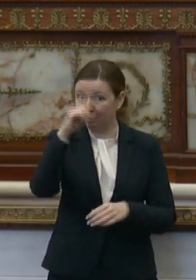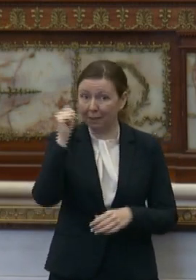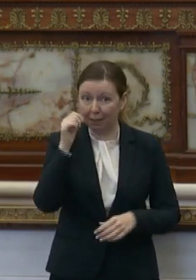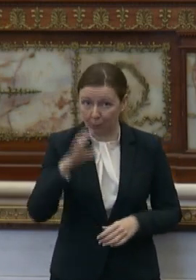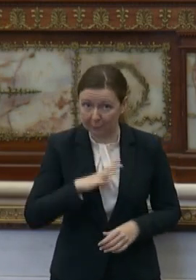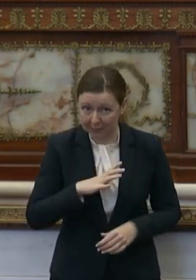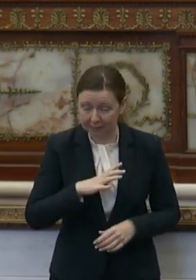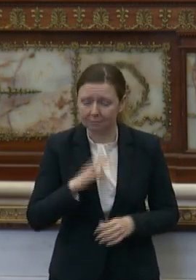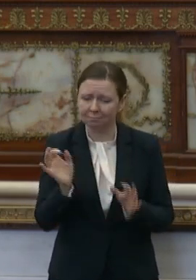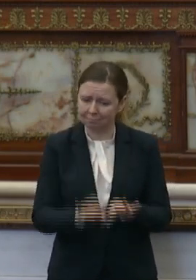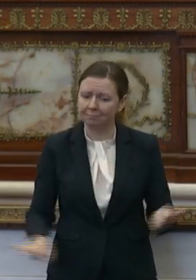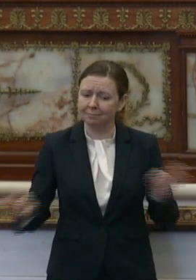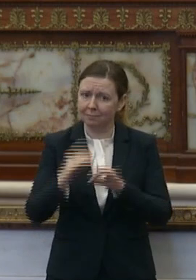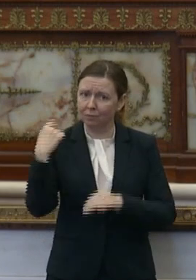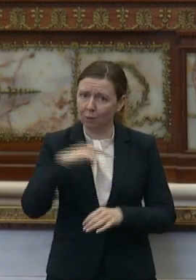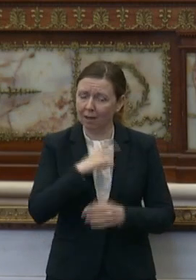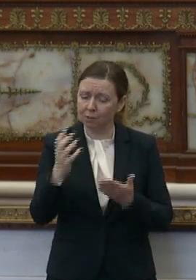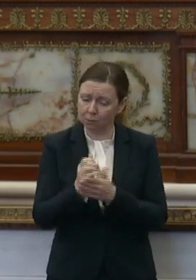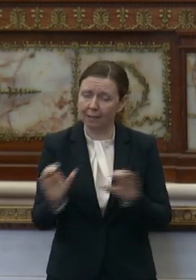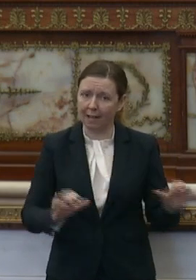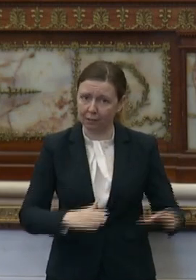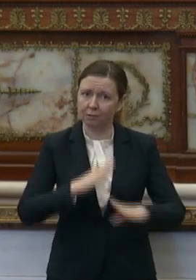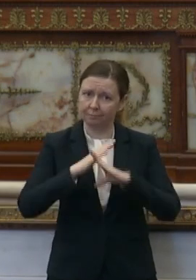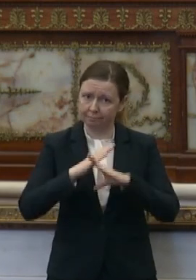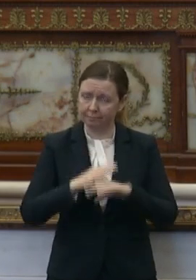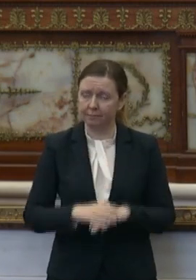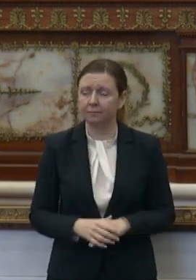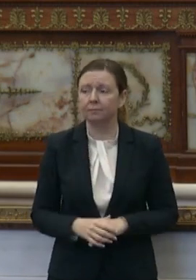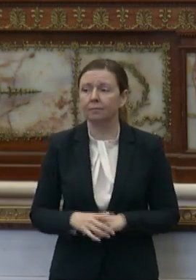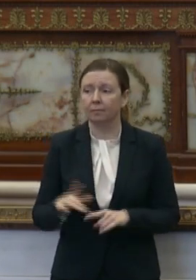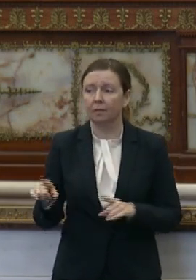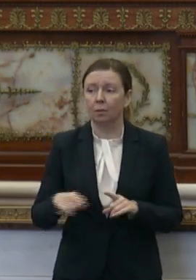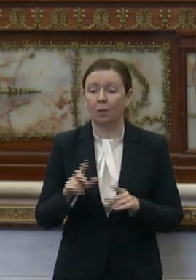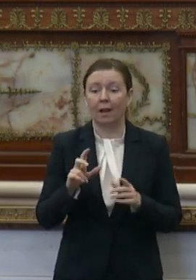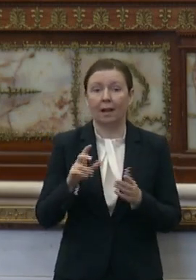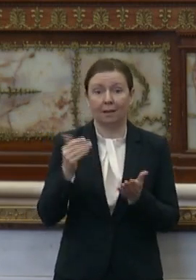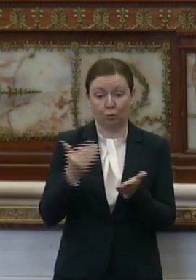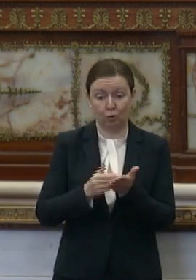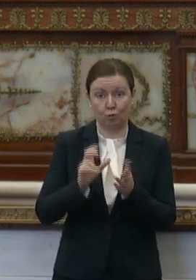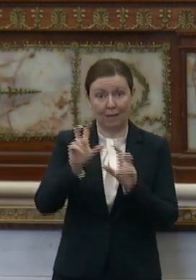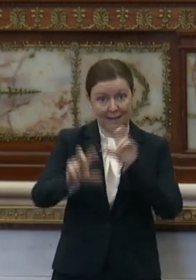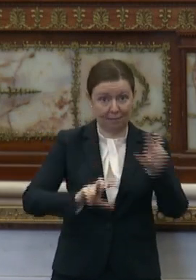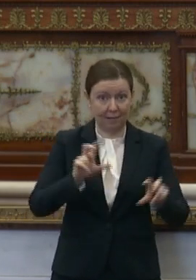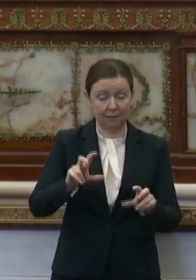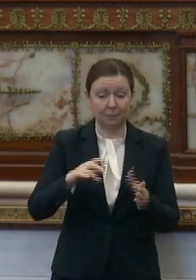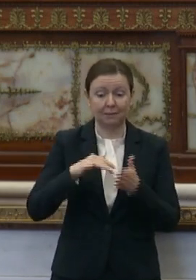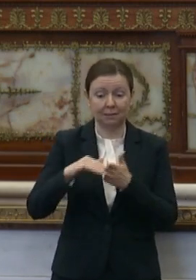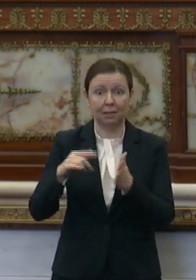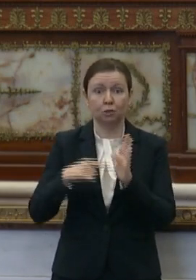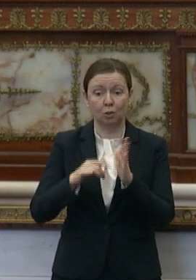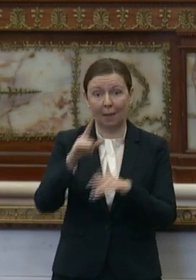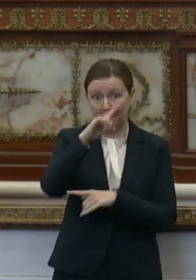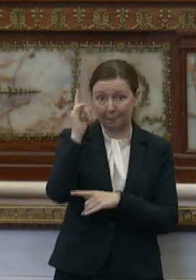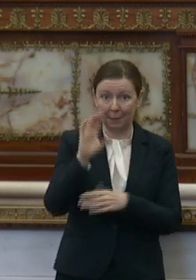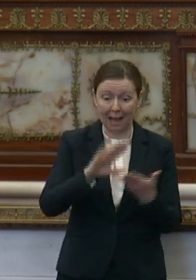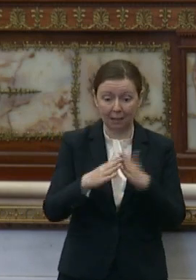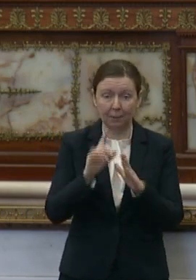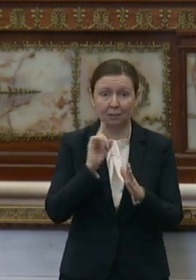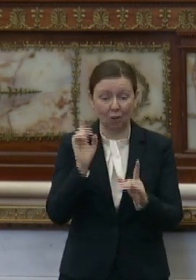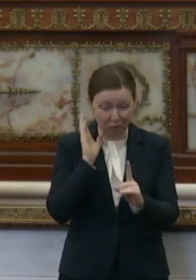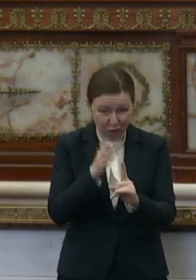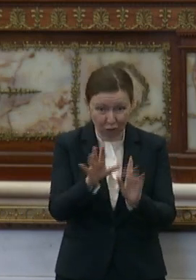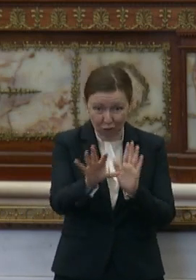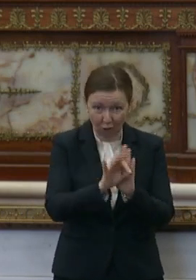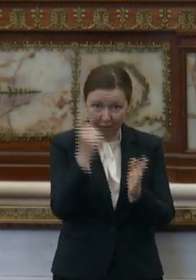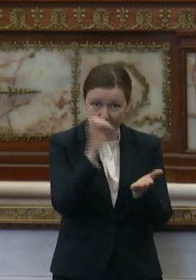women, it matters for us to take action. When the reinvestment studies show that Black communities are targeted for eviction,